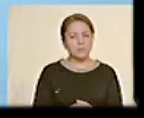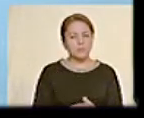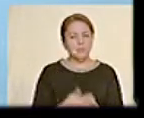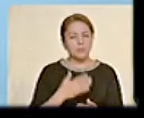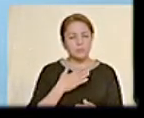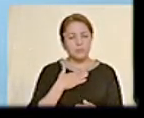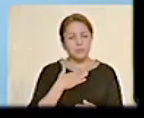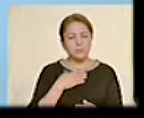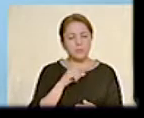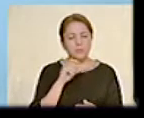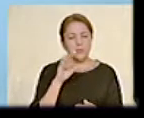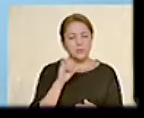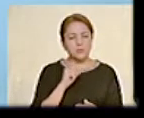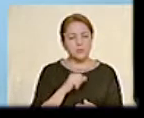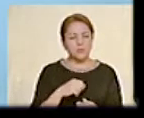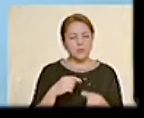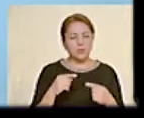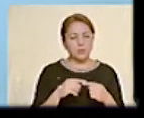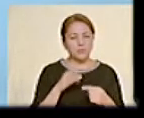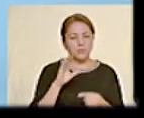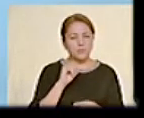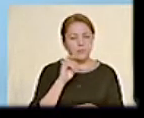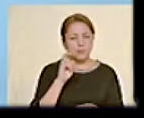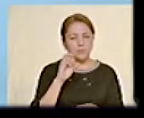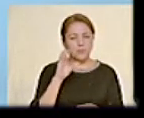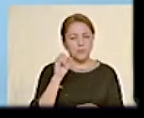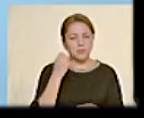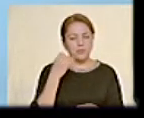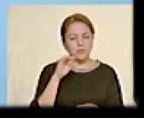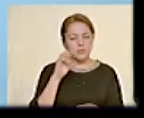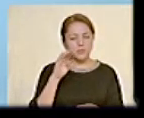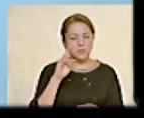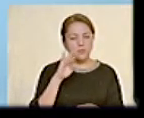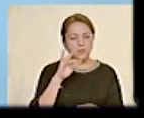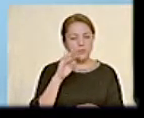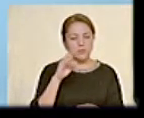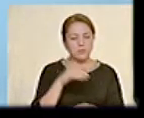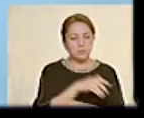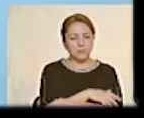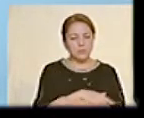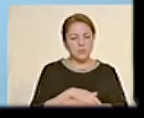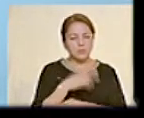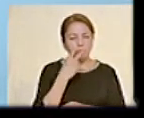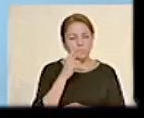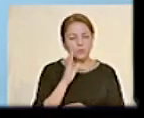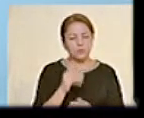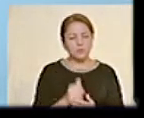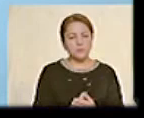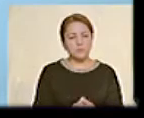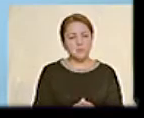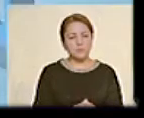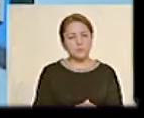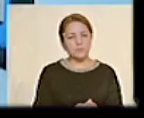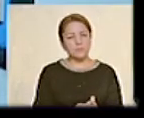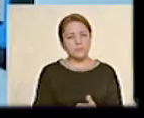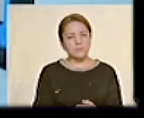Bizda esa aynan veb-saytlarimizning manzilini ifodalab beradi.